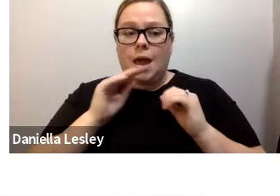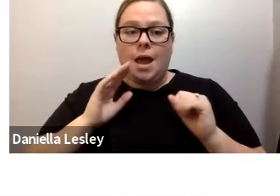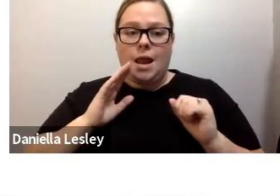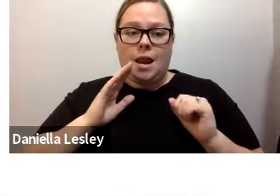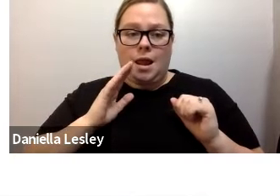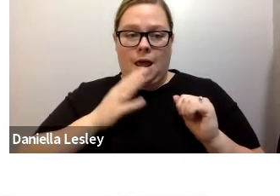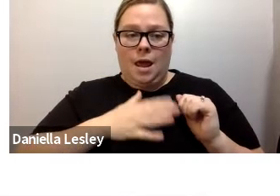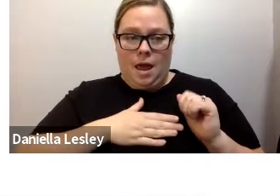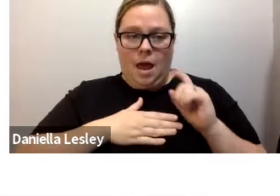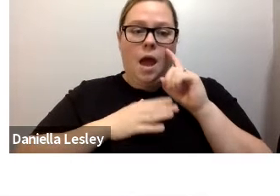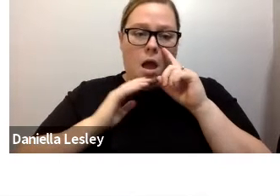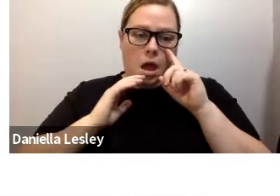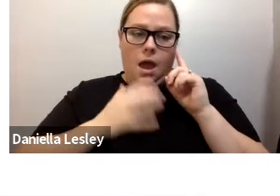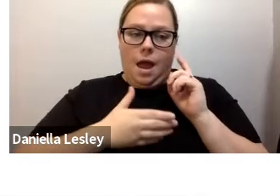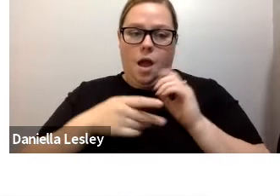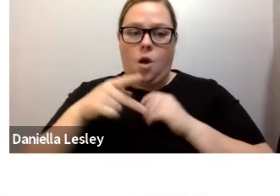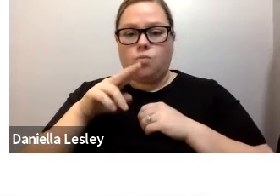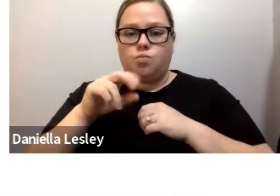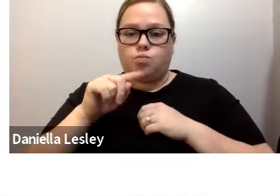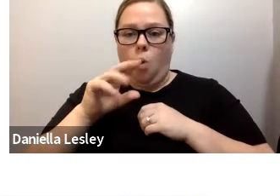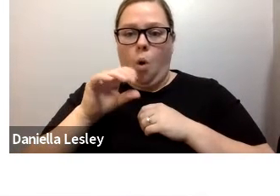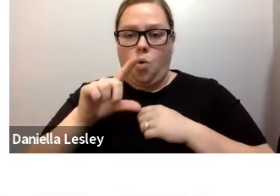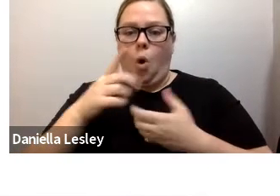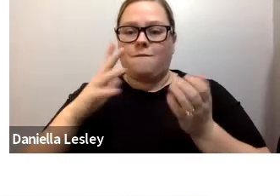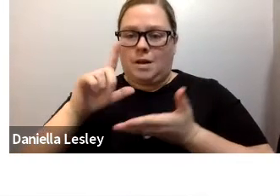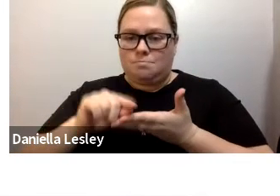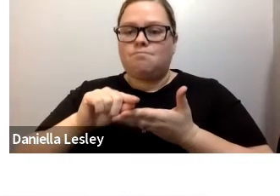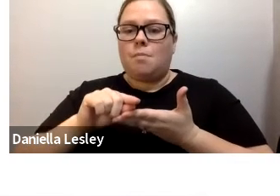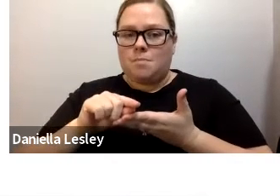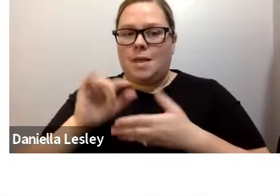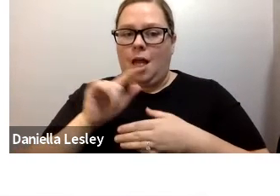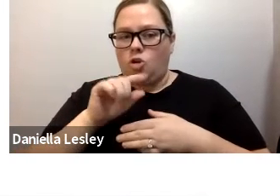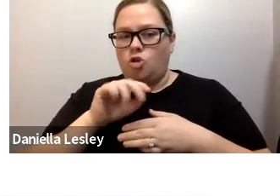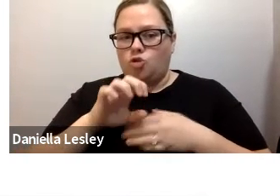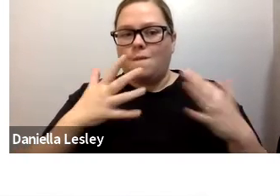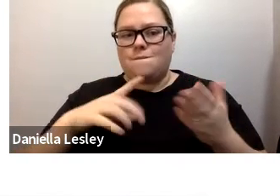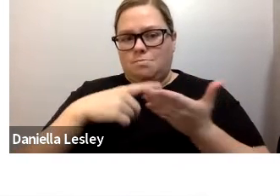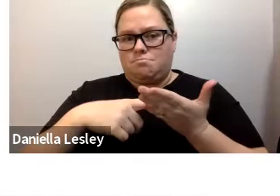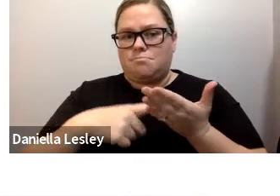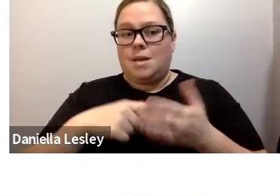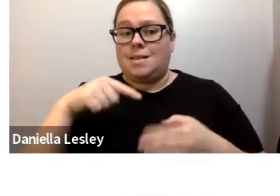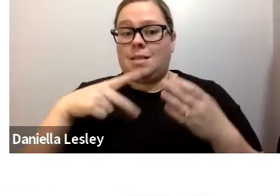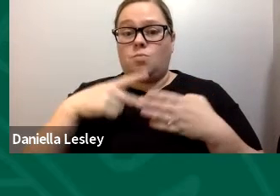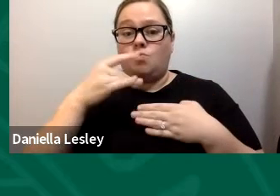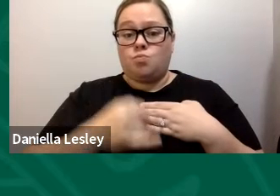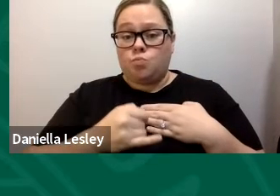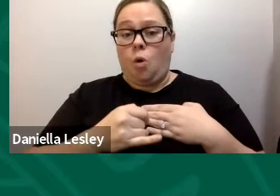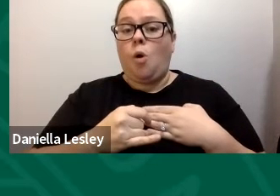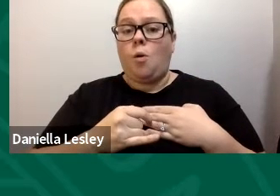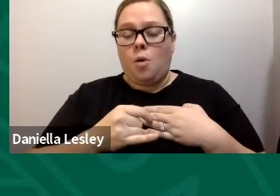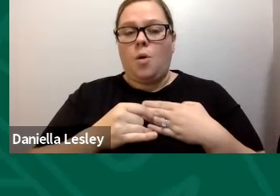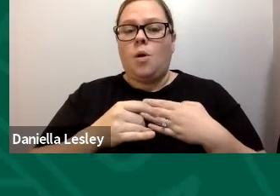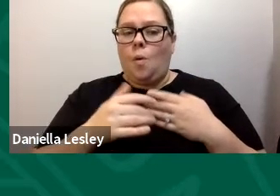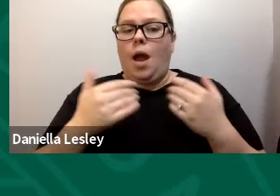published, which Zoe spoke about. And this project would not be possible without